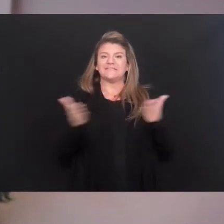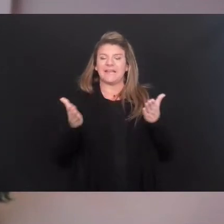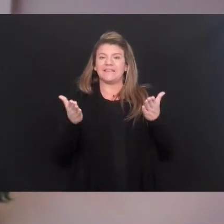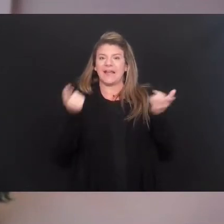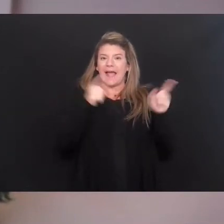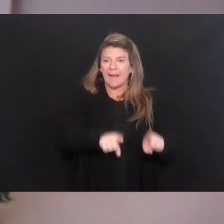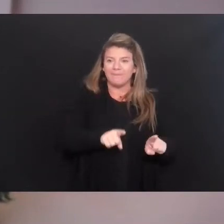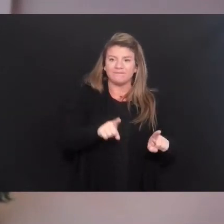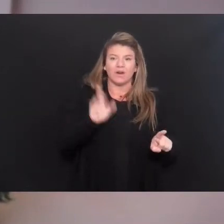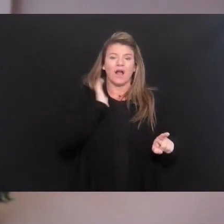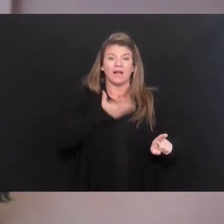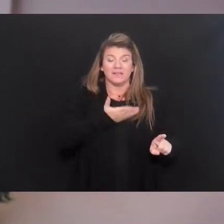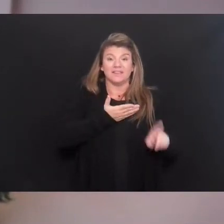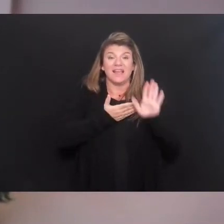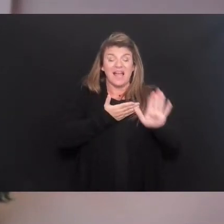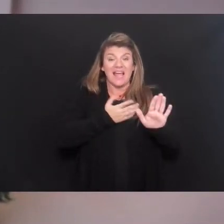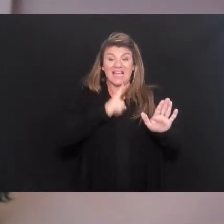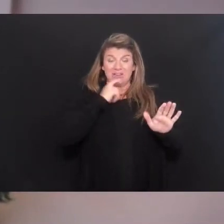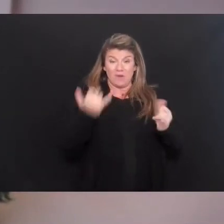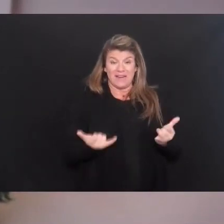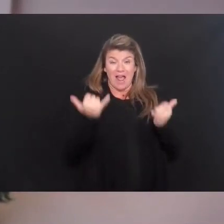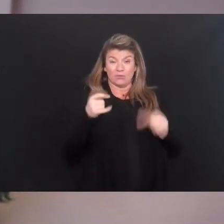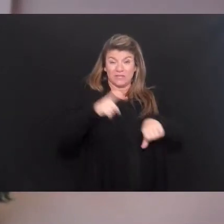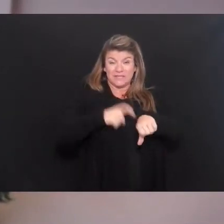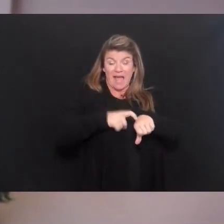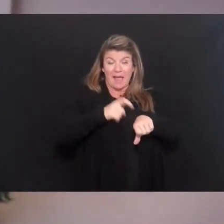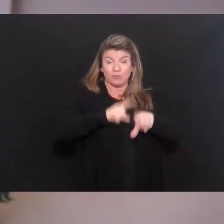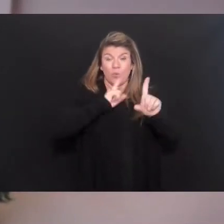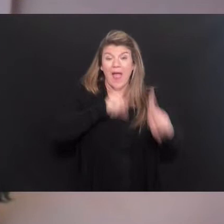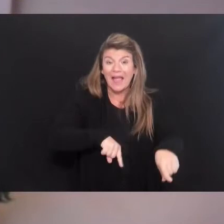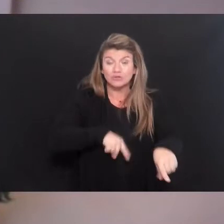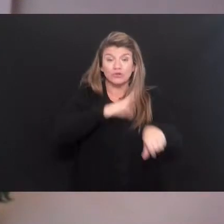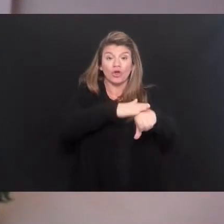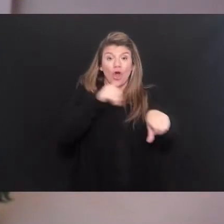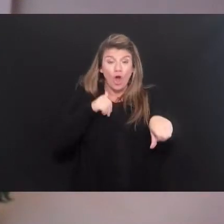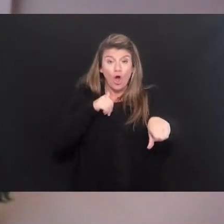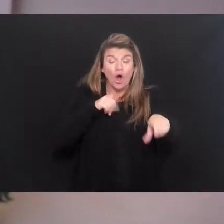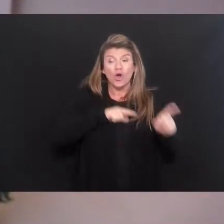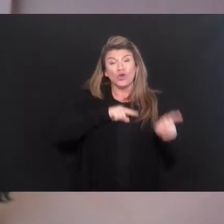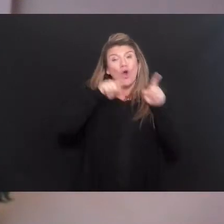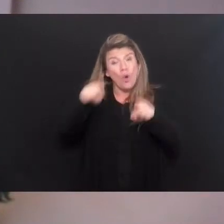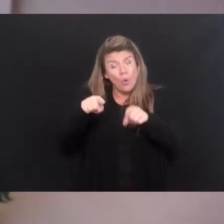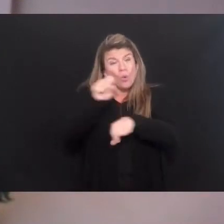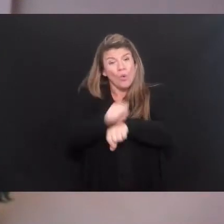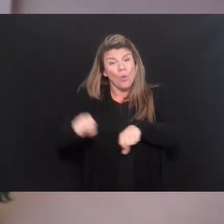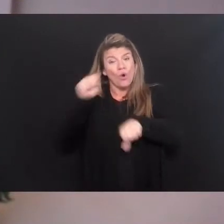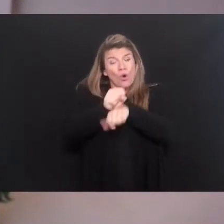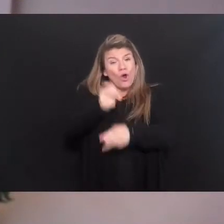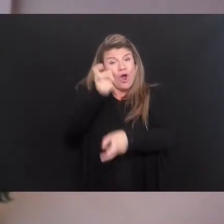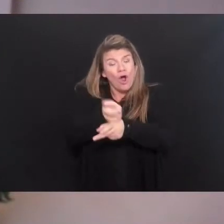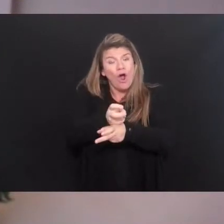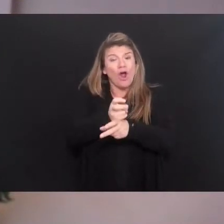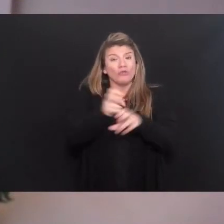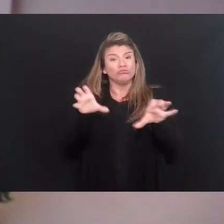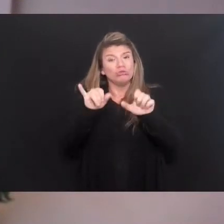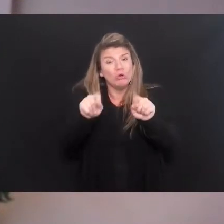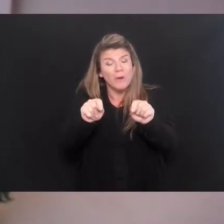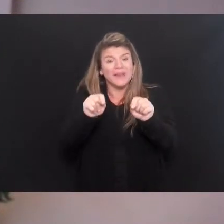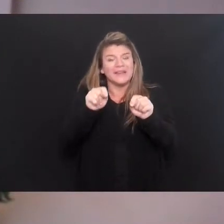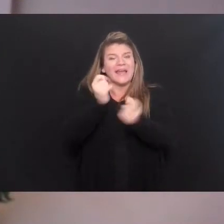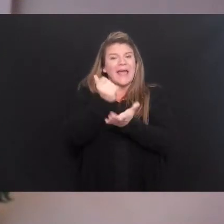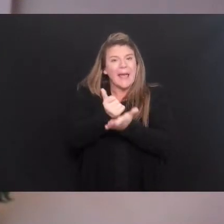West Virginia, this is a time for us to answer the call, to run to the fire, as the governor has said, and